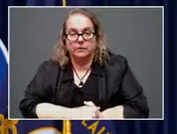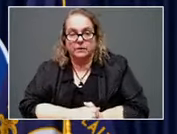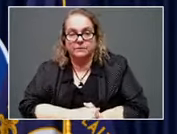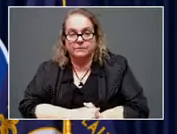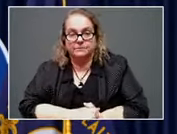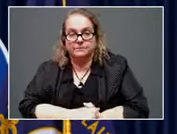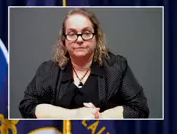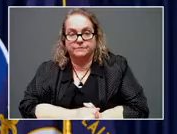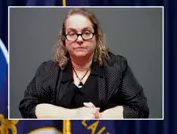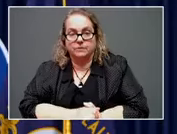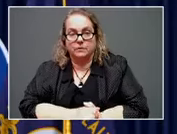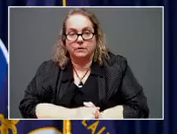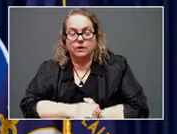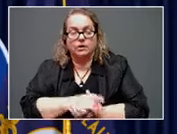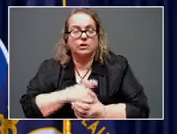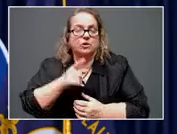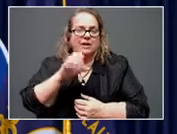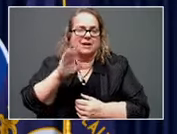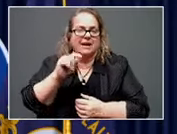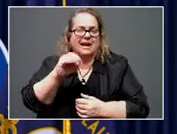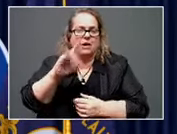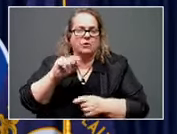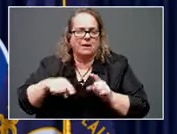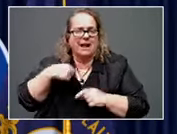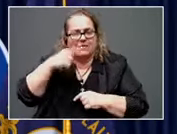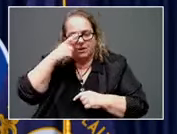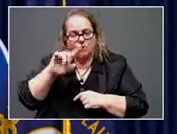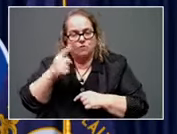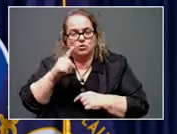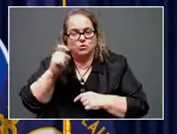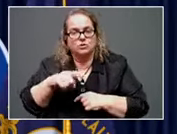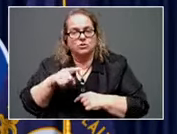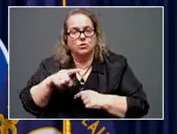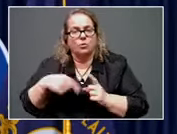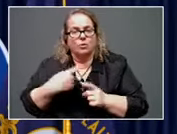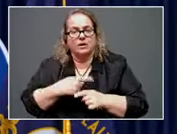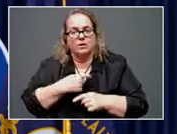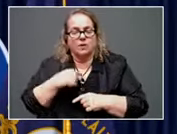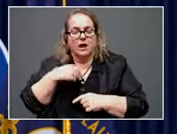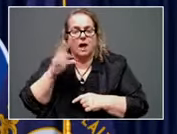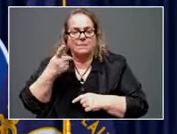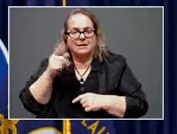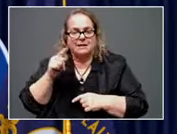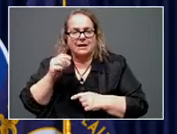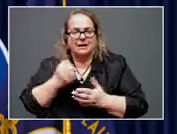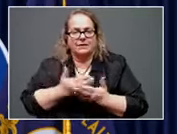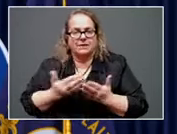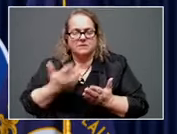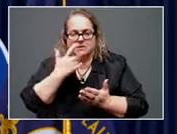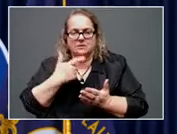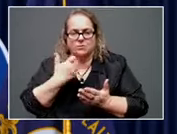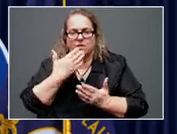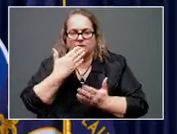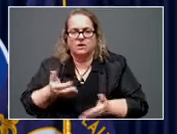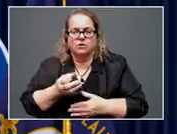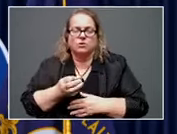You were cutting out, but I think the first question was when we'll update things. And thank you for asking that, because I passed over that line in my